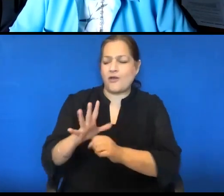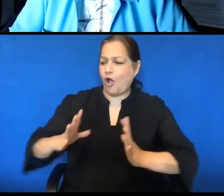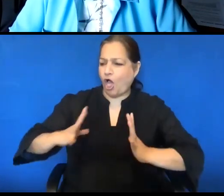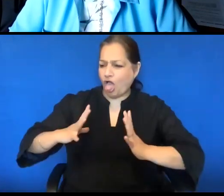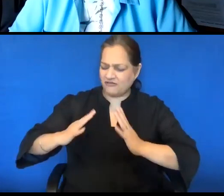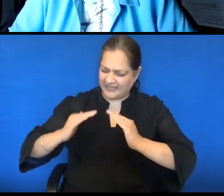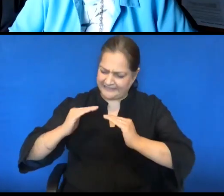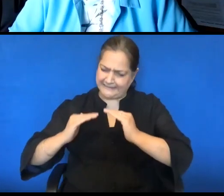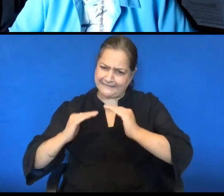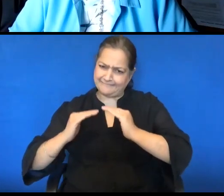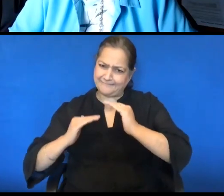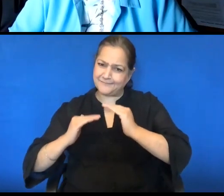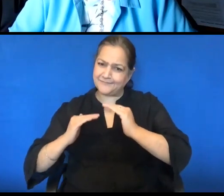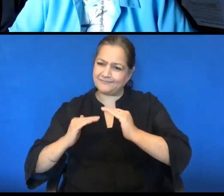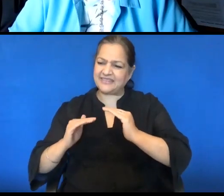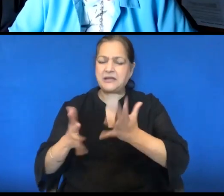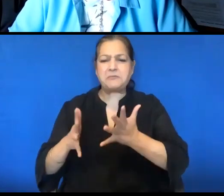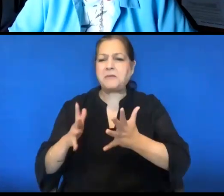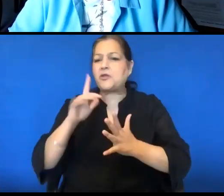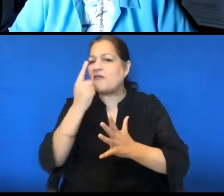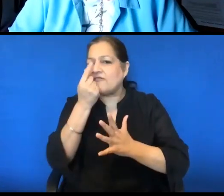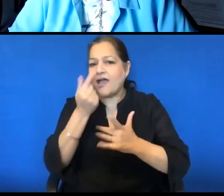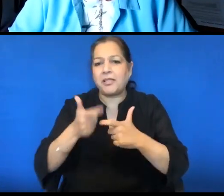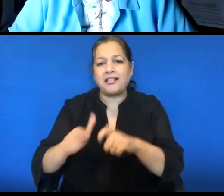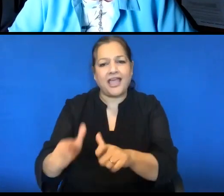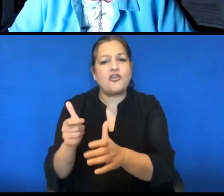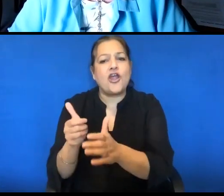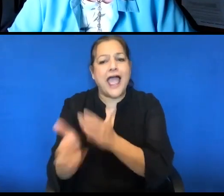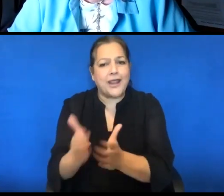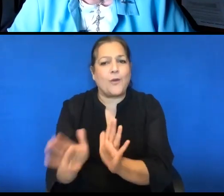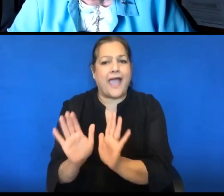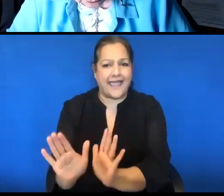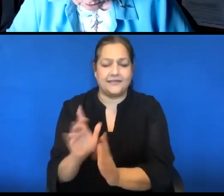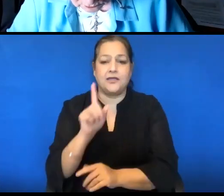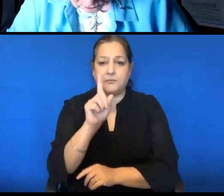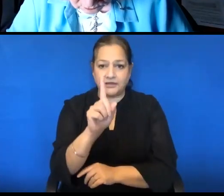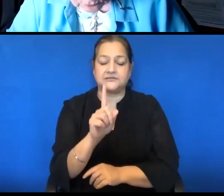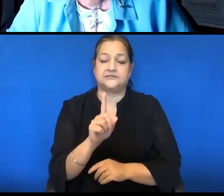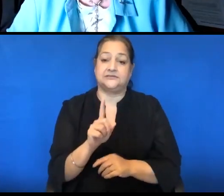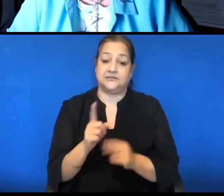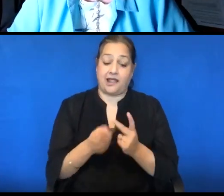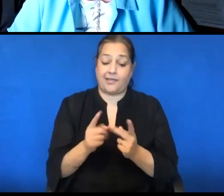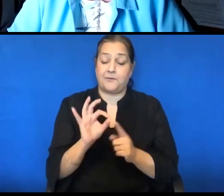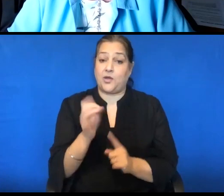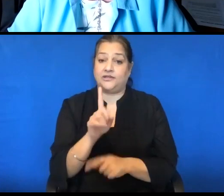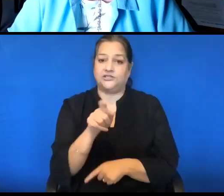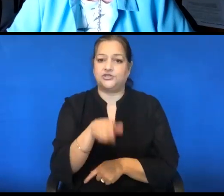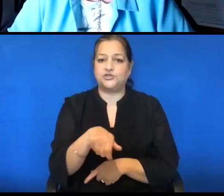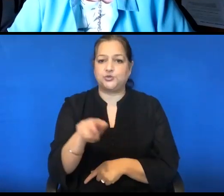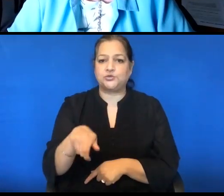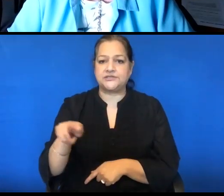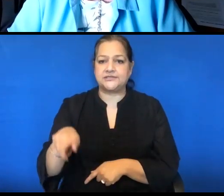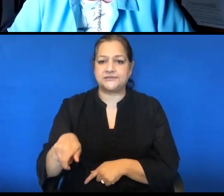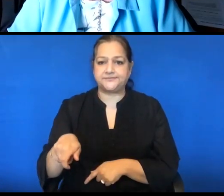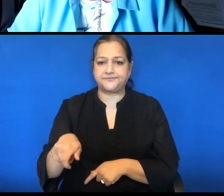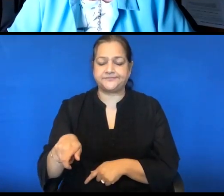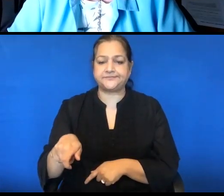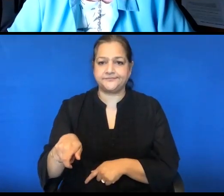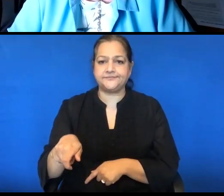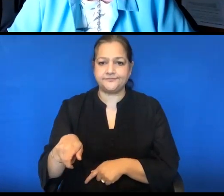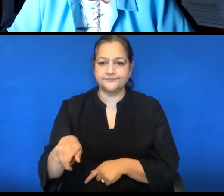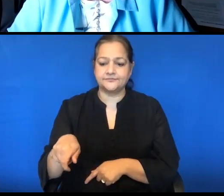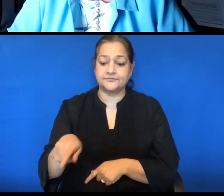their viability at all. But the other side to it is students themselves. They have had a really raw deal through